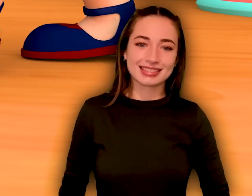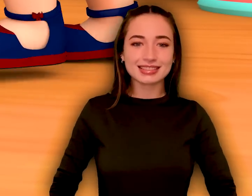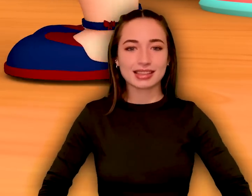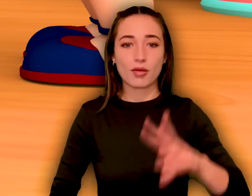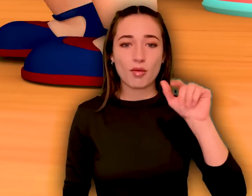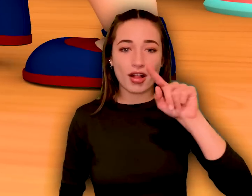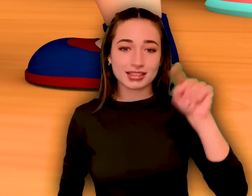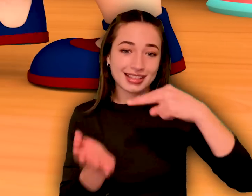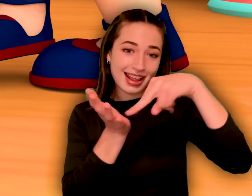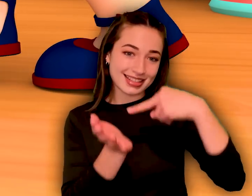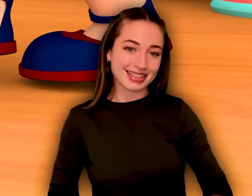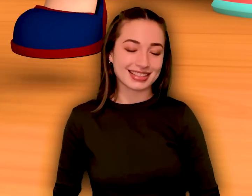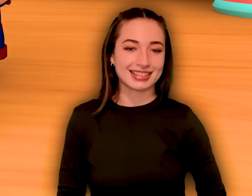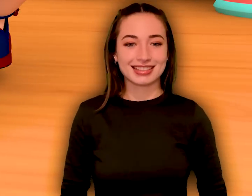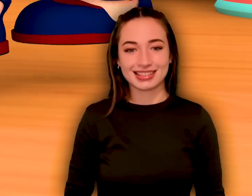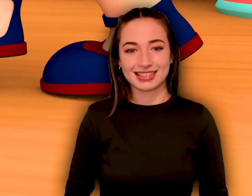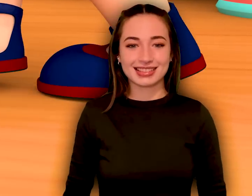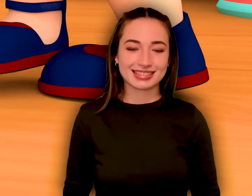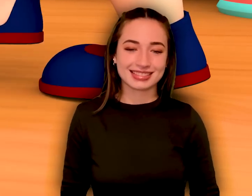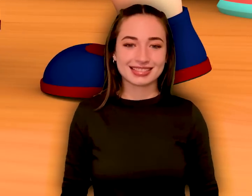tap it's a wols